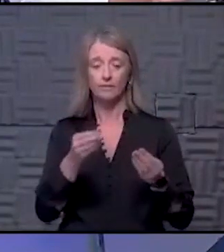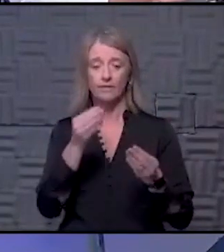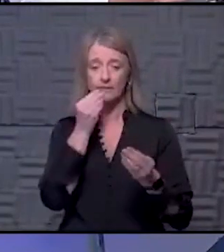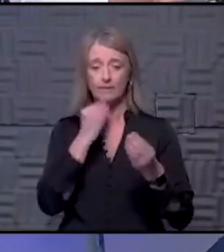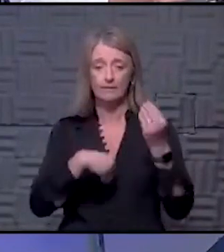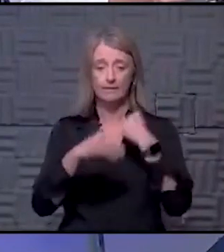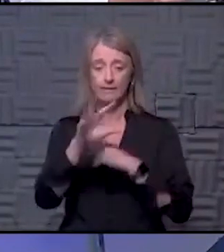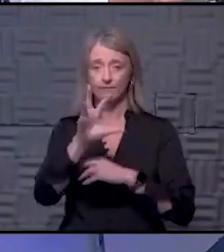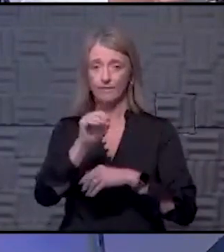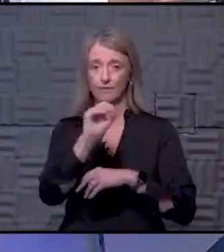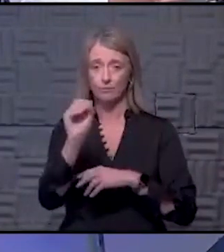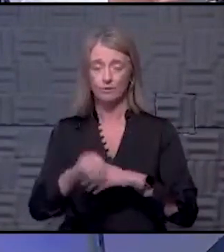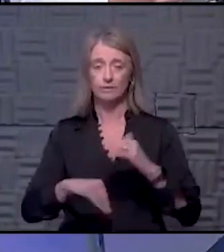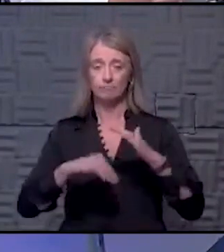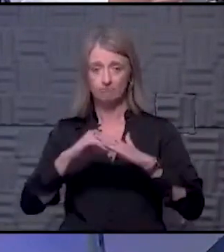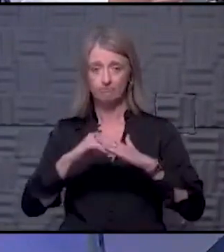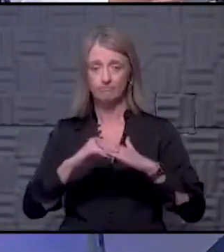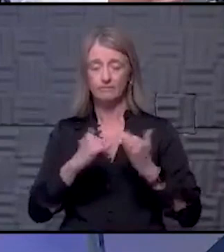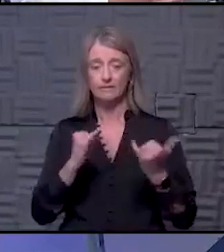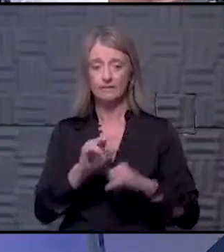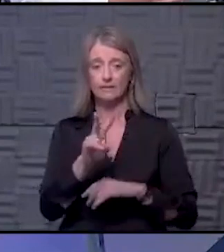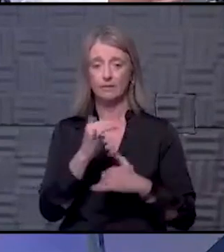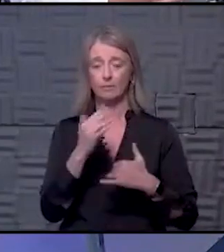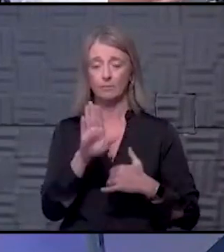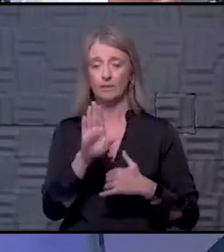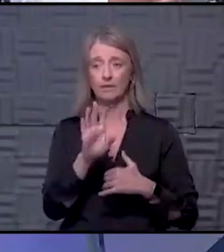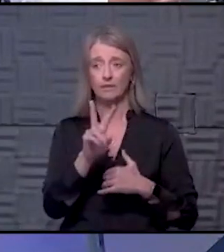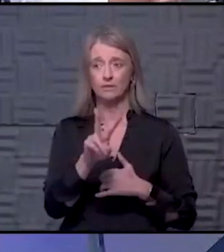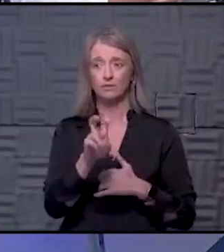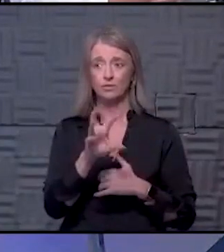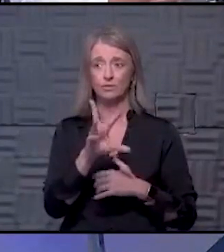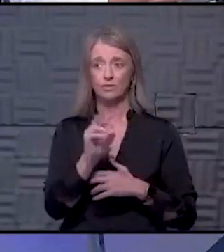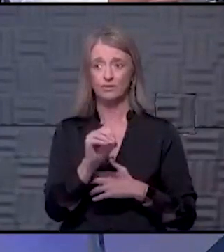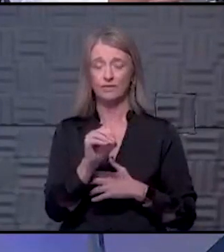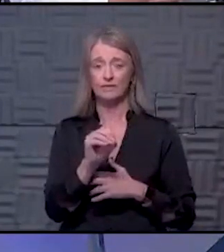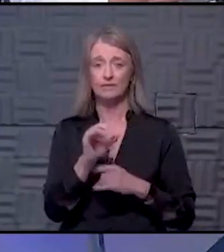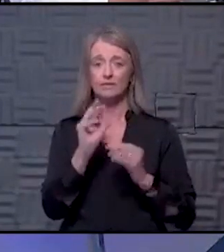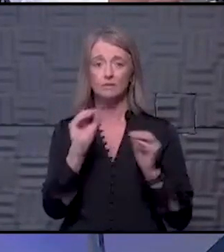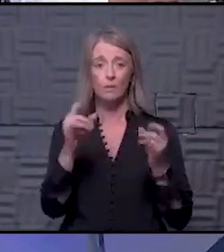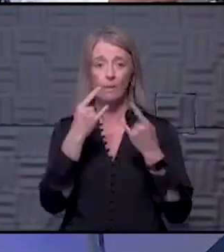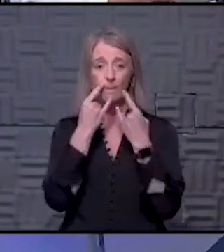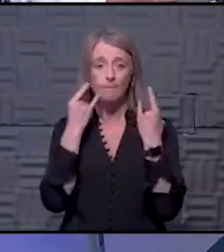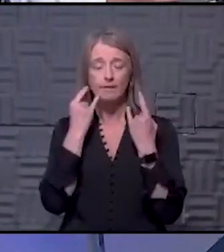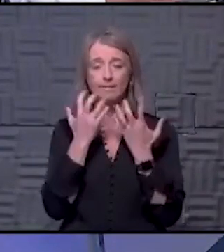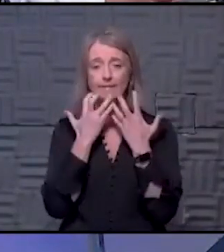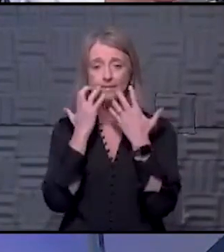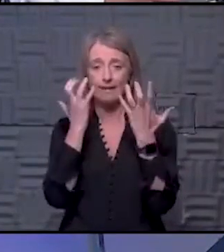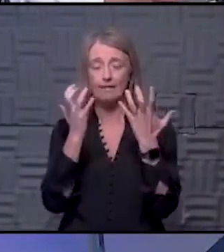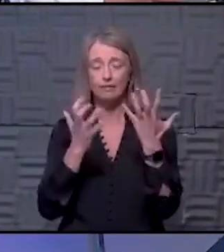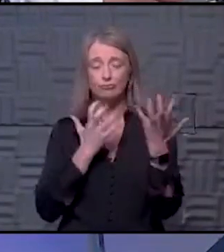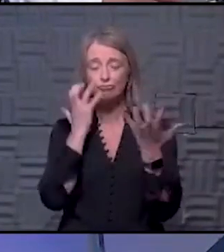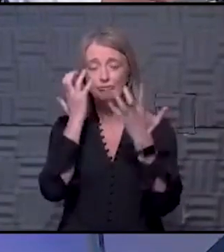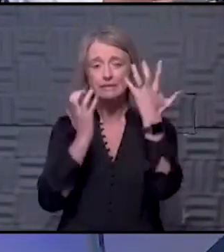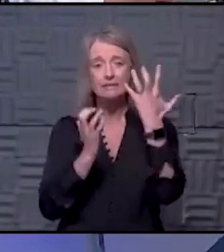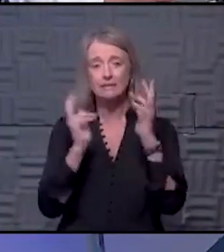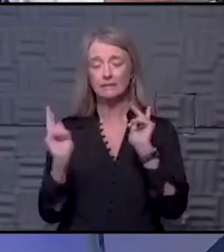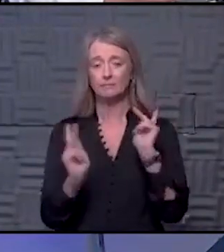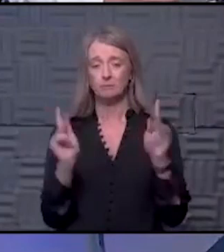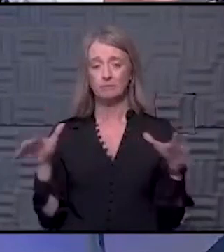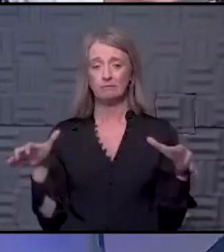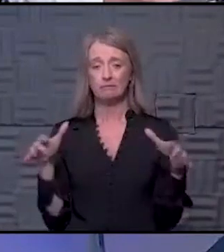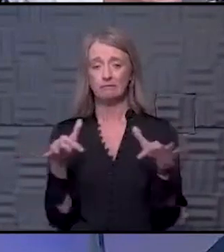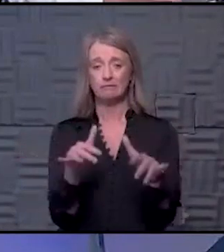at 50%, but it will still be 250 Yeah. unmasked, yelling, screaming